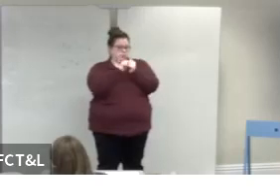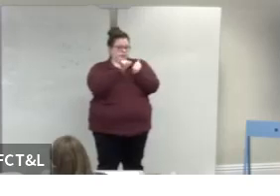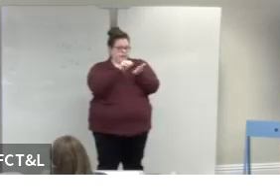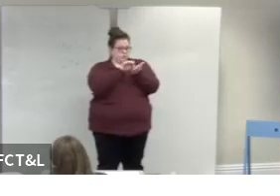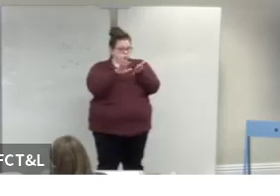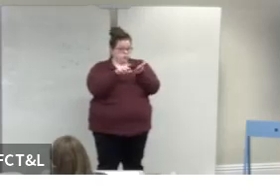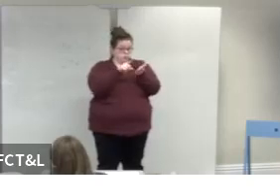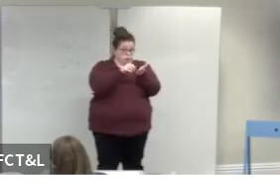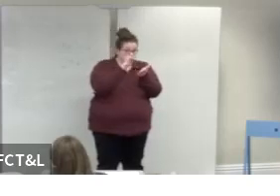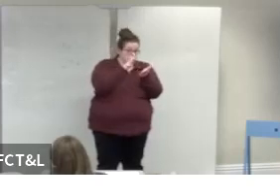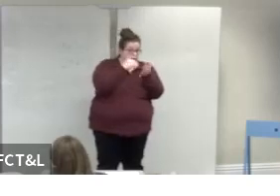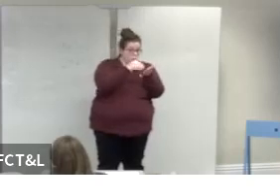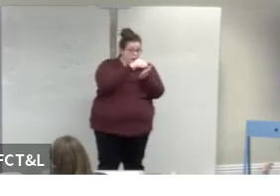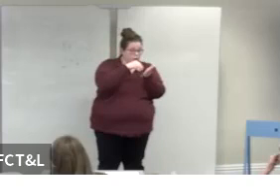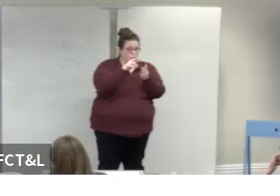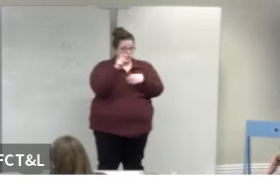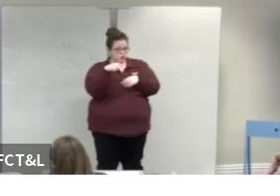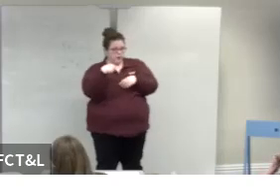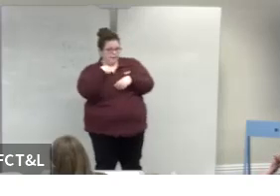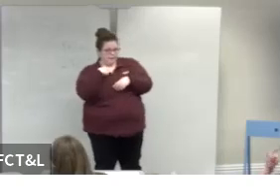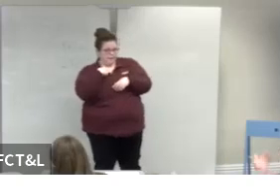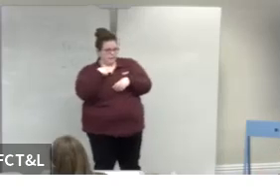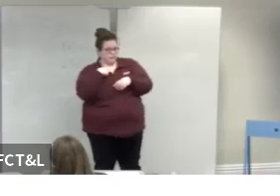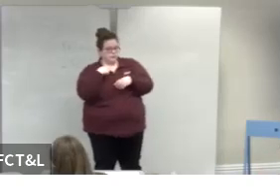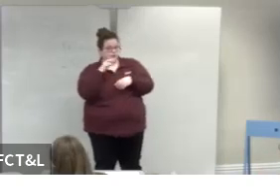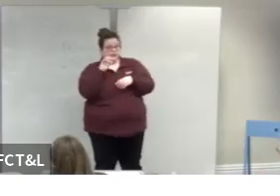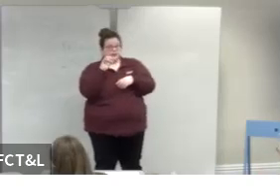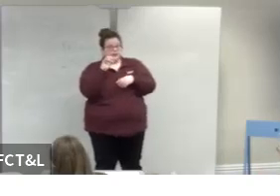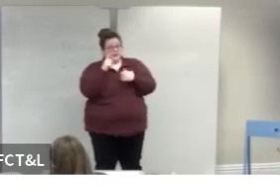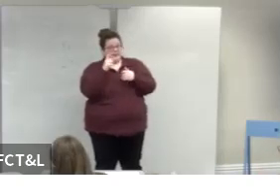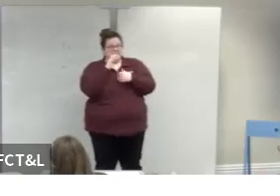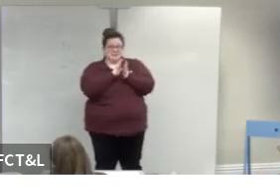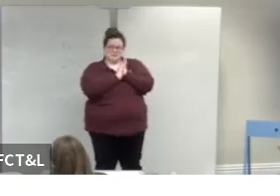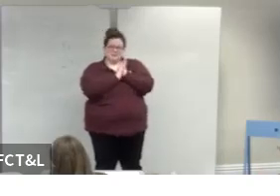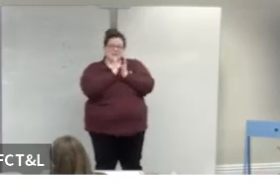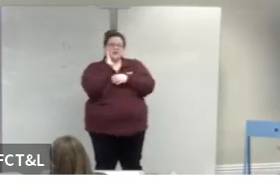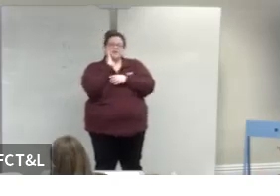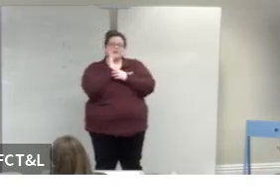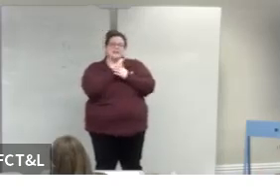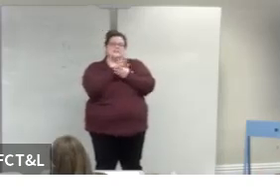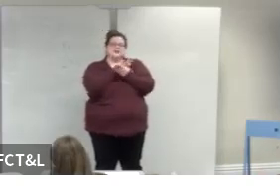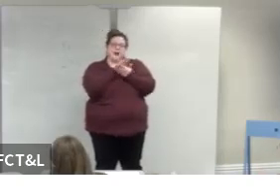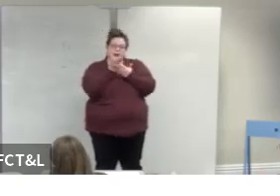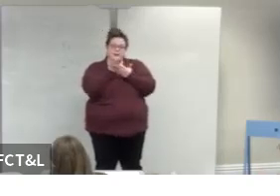depends. I just would communicate with the student and just ask them, are you going to make a request or should I?